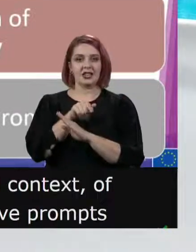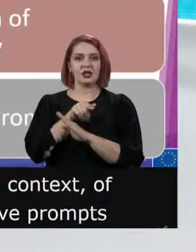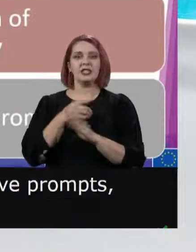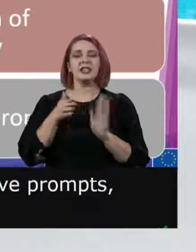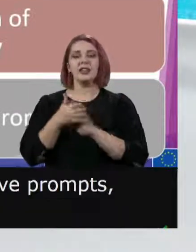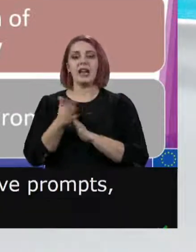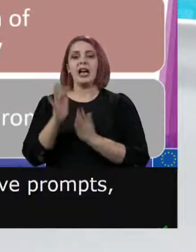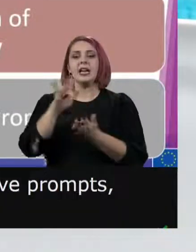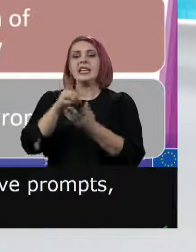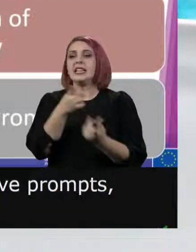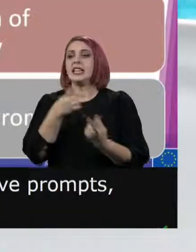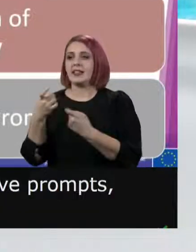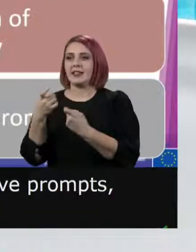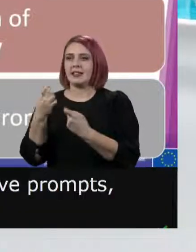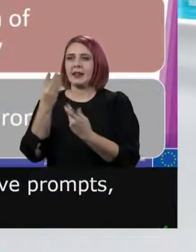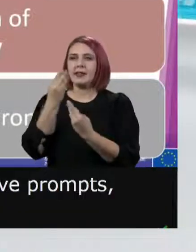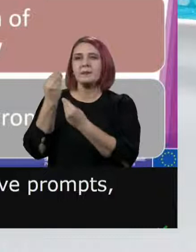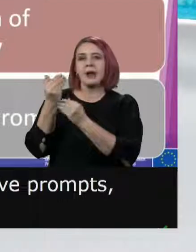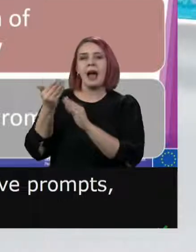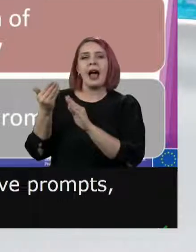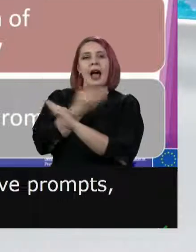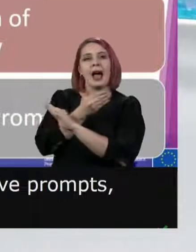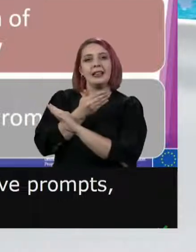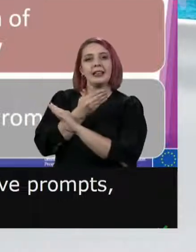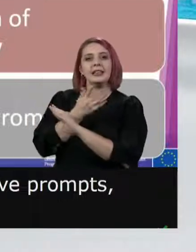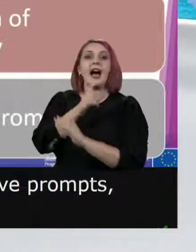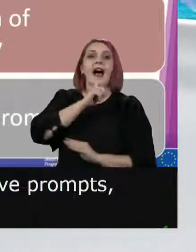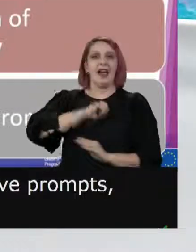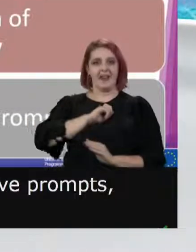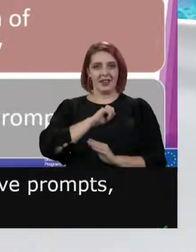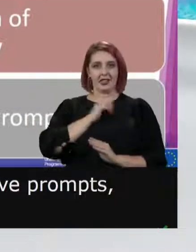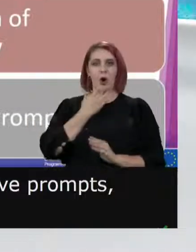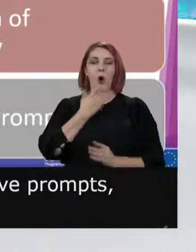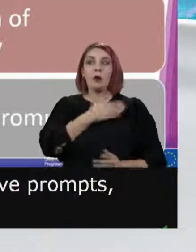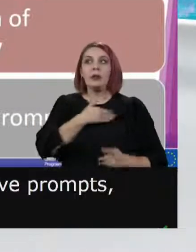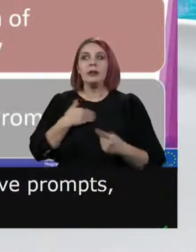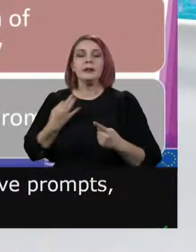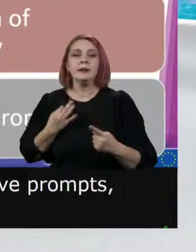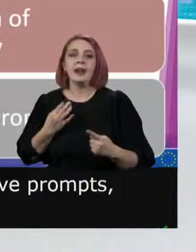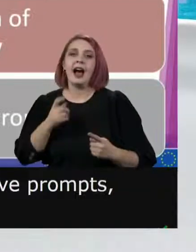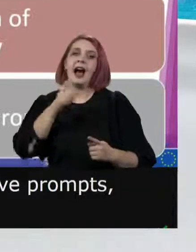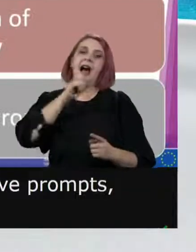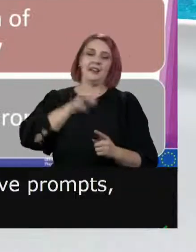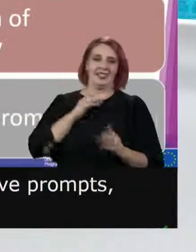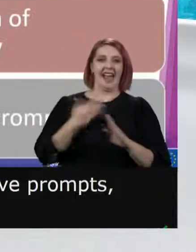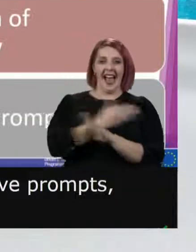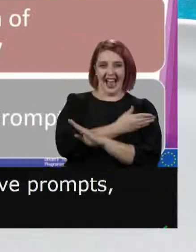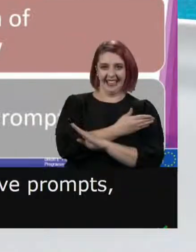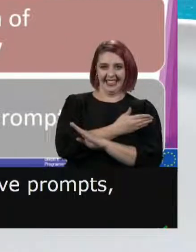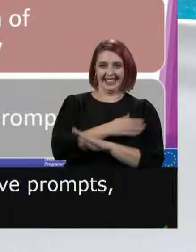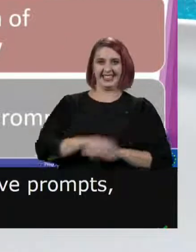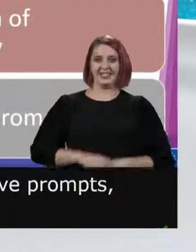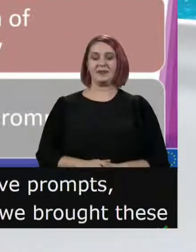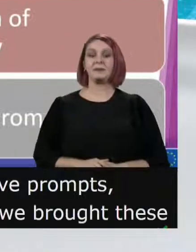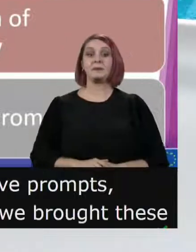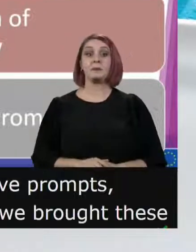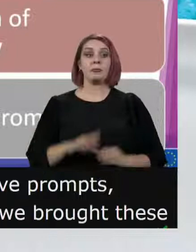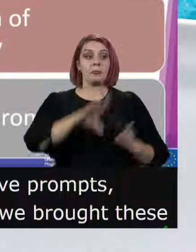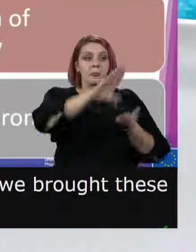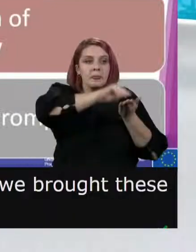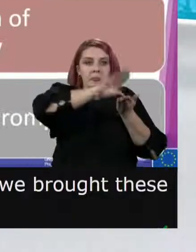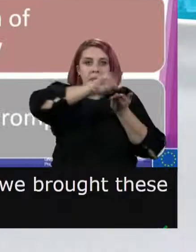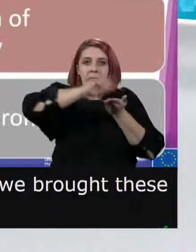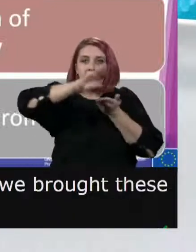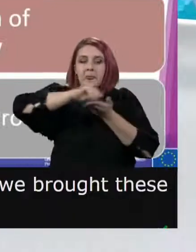our intentions. When we brought these together with the power of artificial intelligence and machine